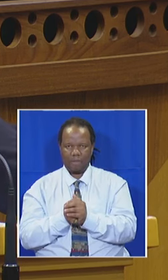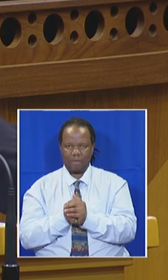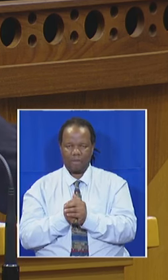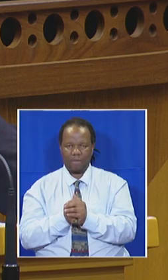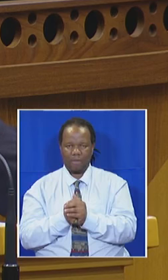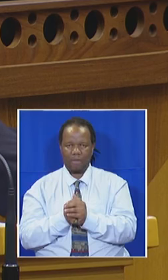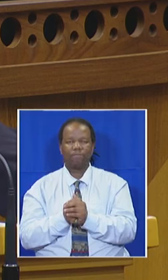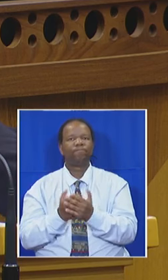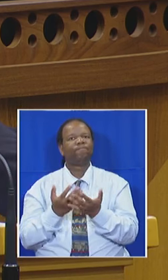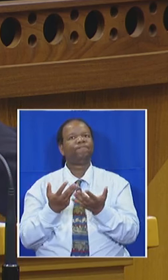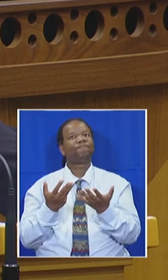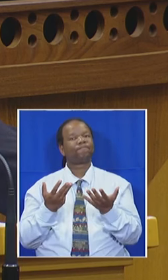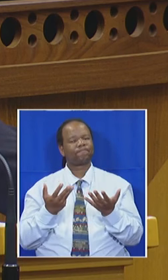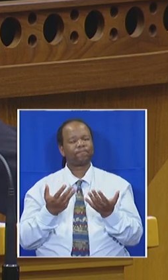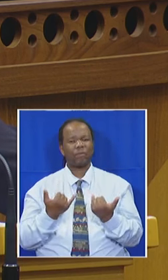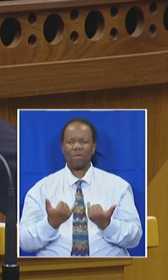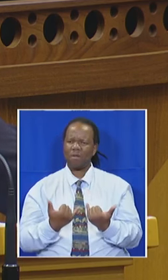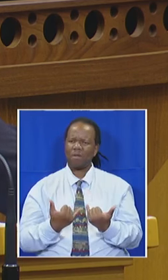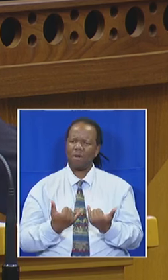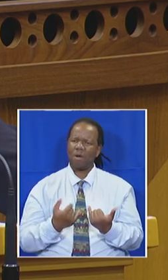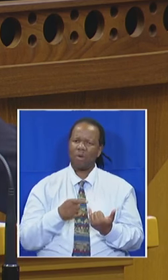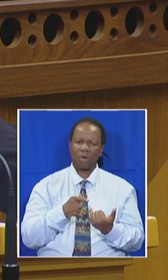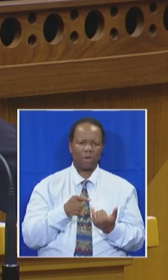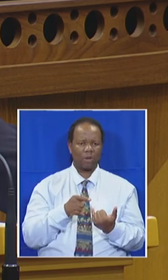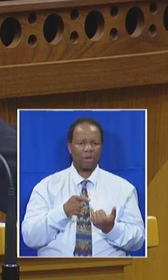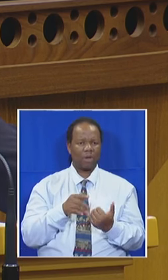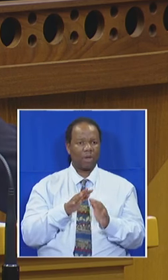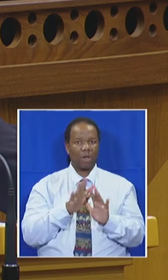zingakalungi zonke izikole, ikakhulukazi